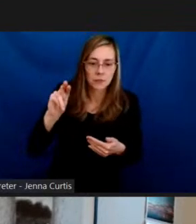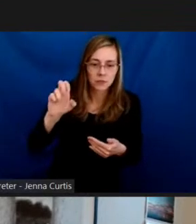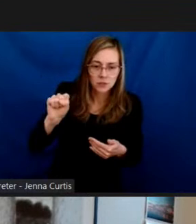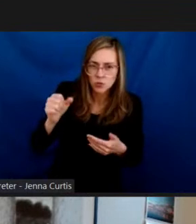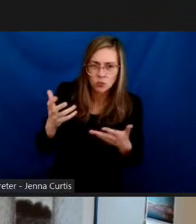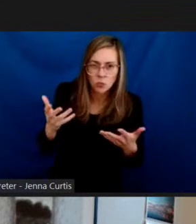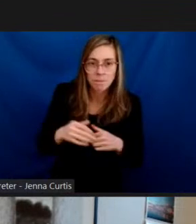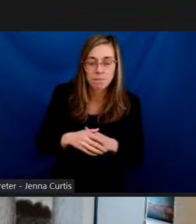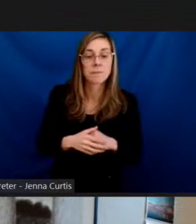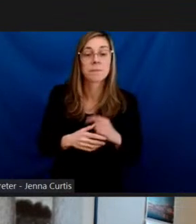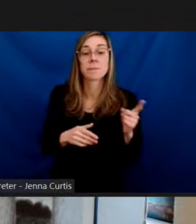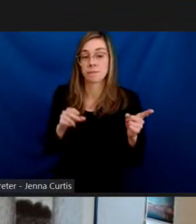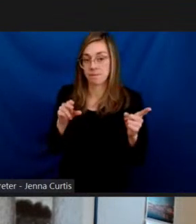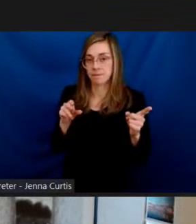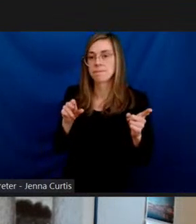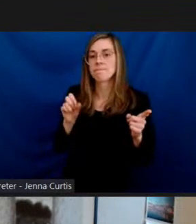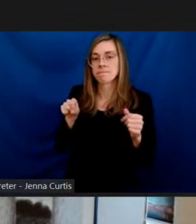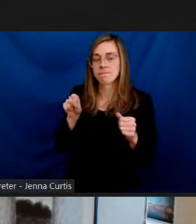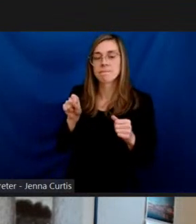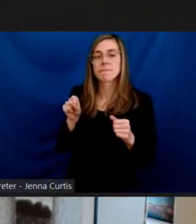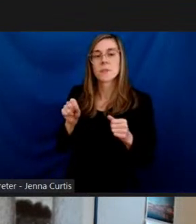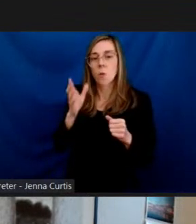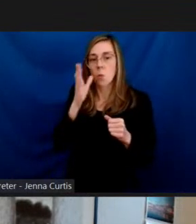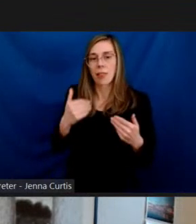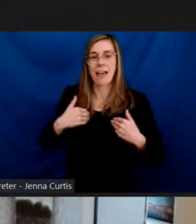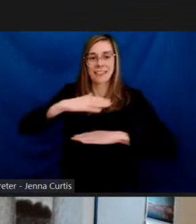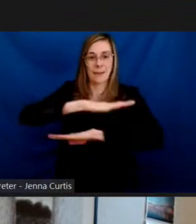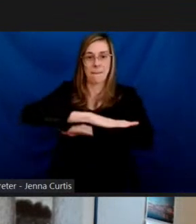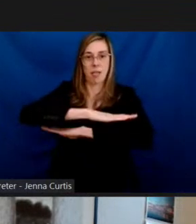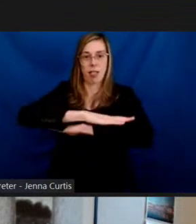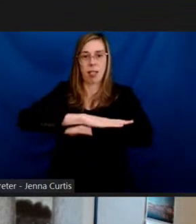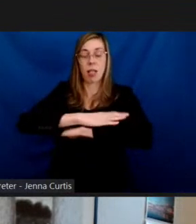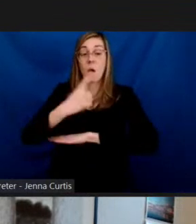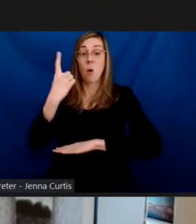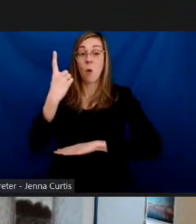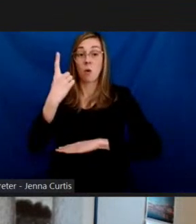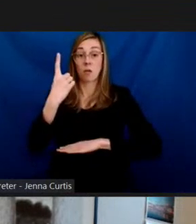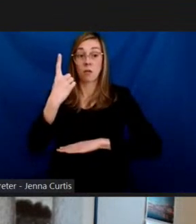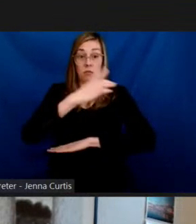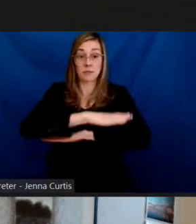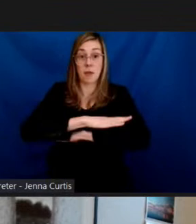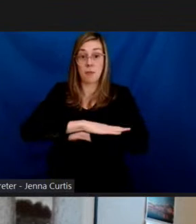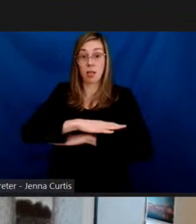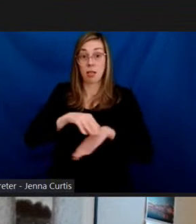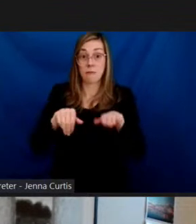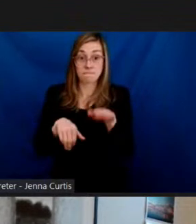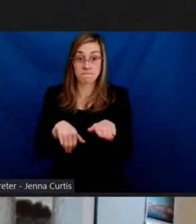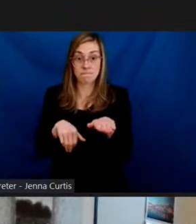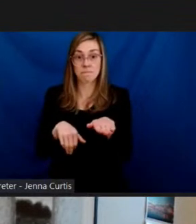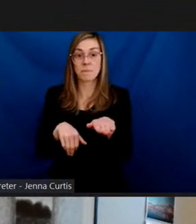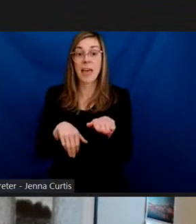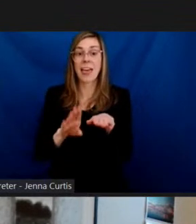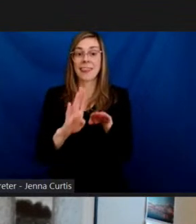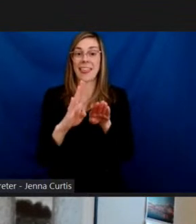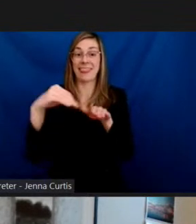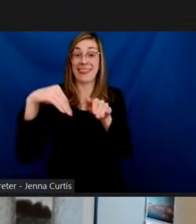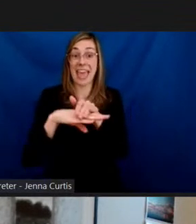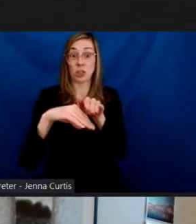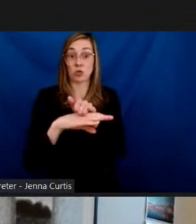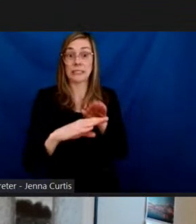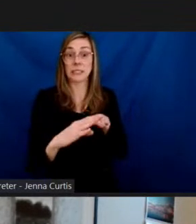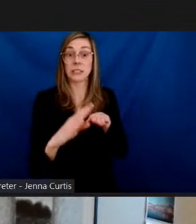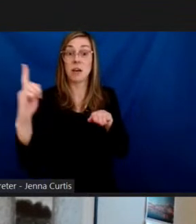a table set up, one entrance into the village where folks have to check in with staff. We're asking folks